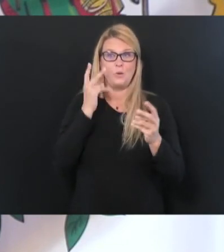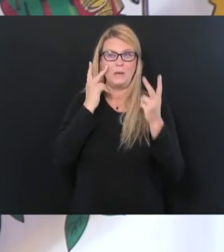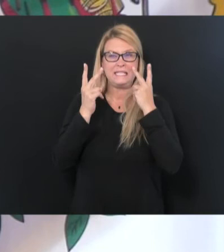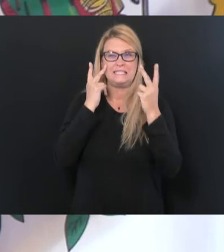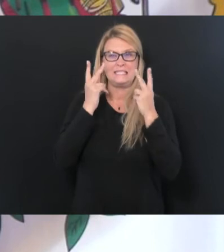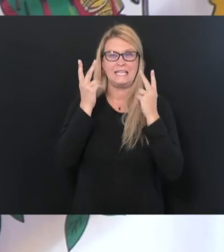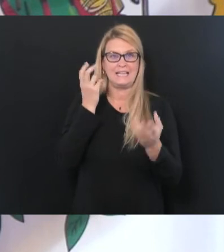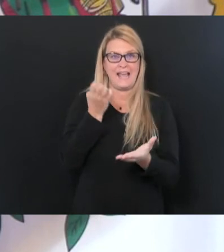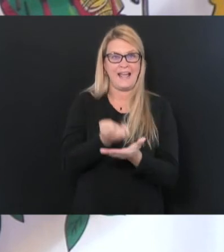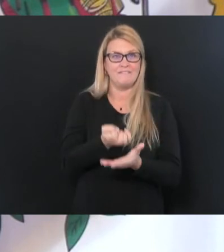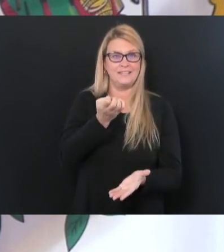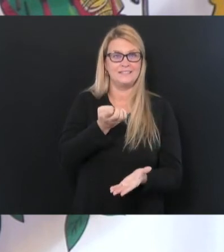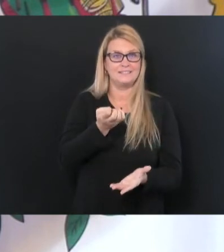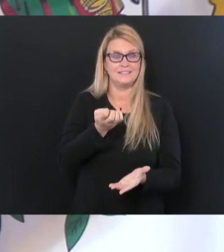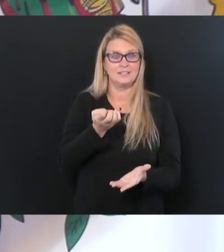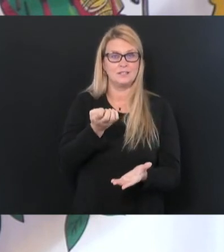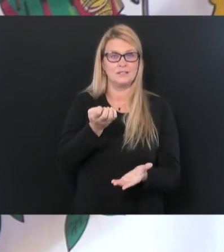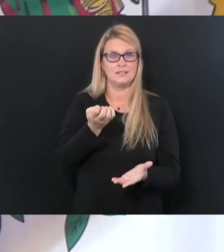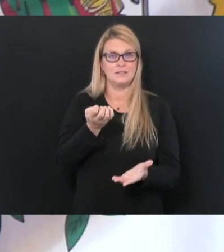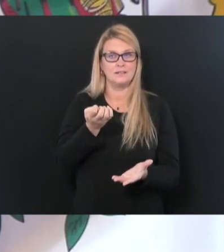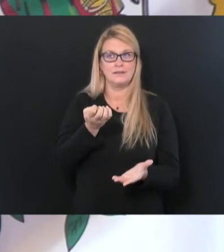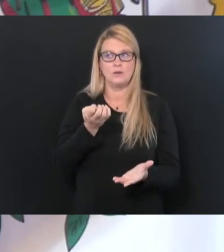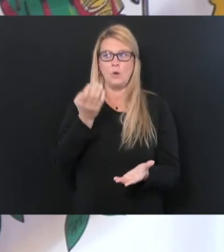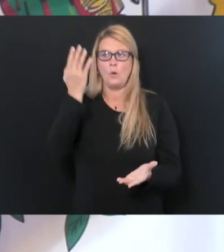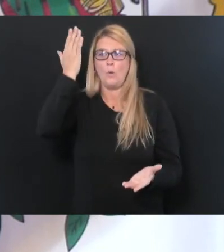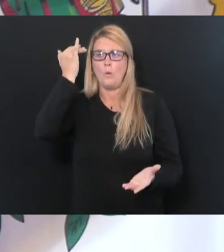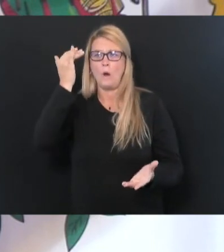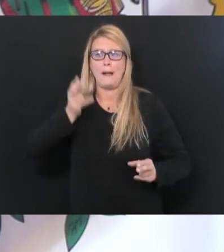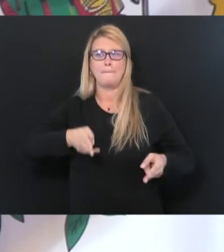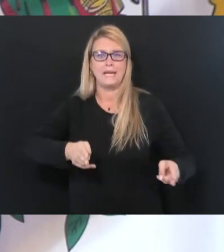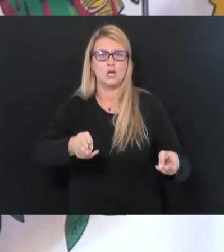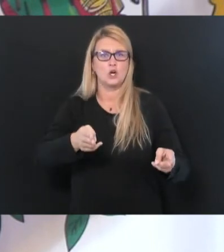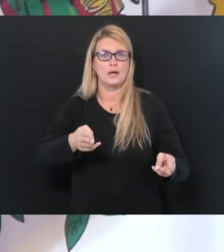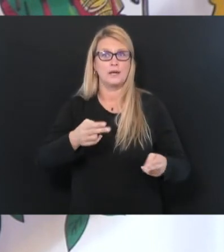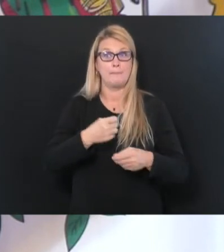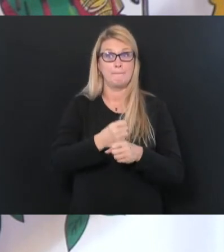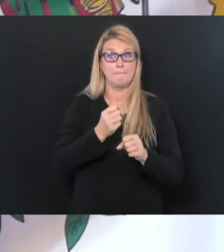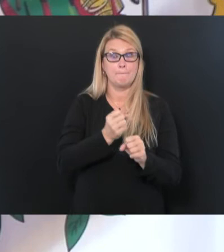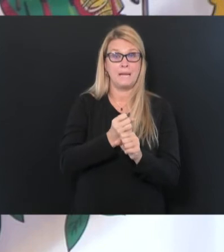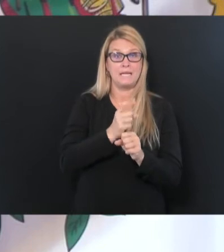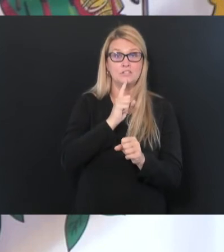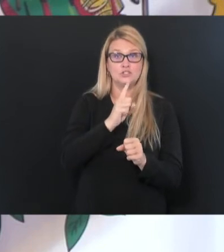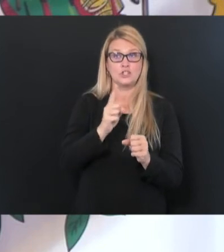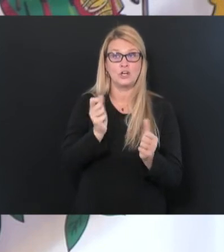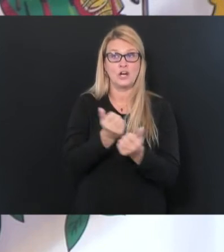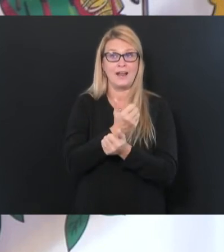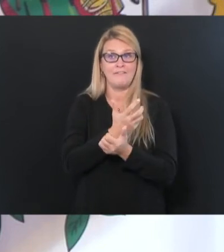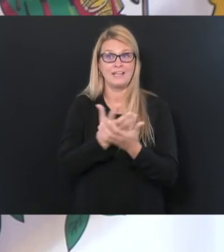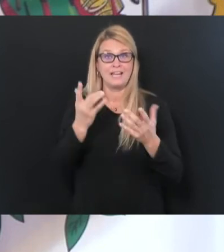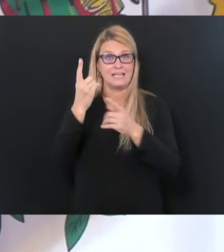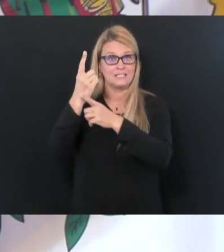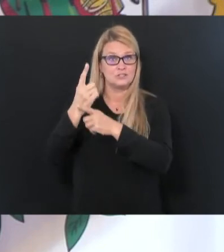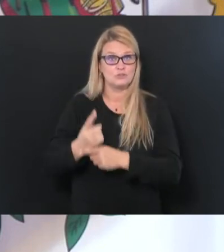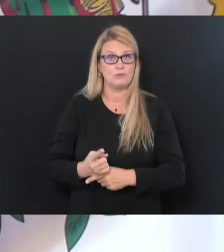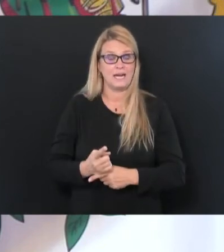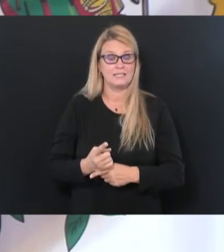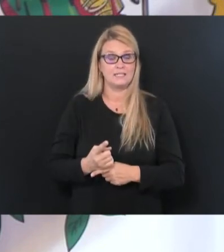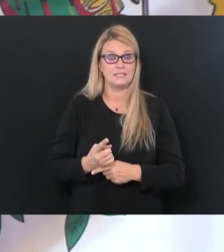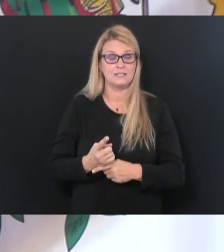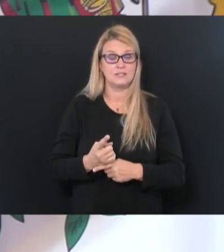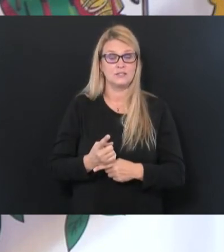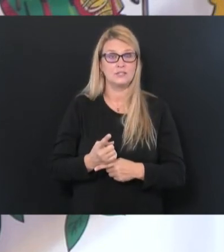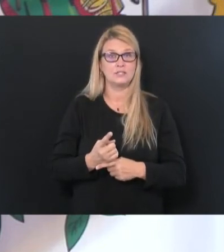my belief. Why be in a hurry? Be sure that all the votes are counted and everything is correct and everything. But the way